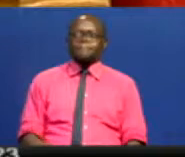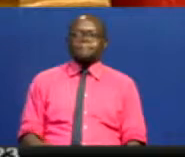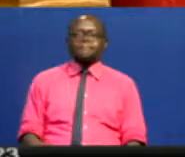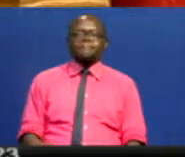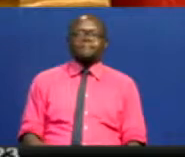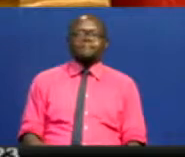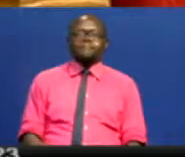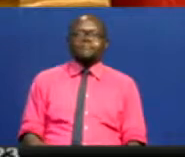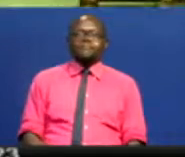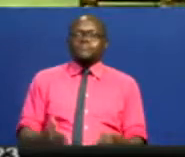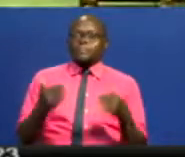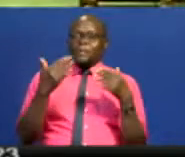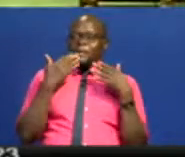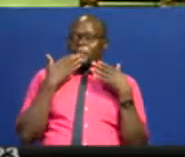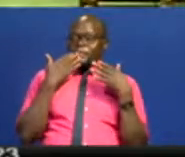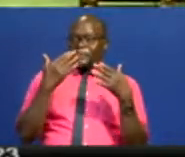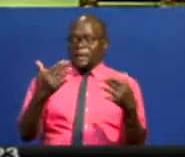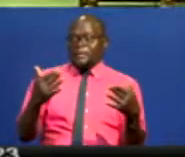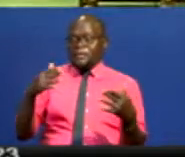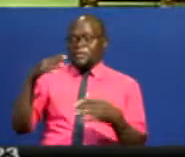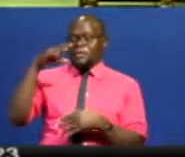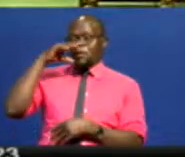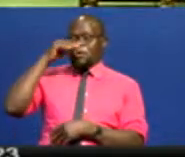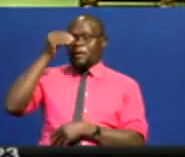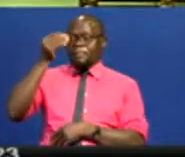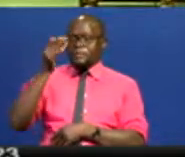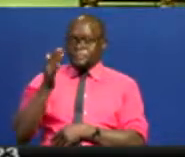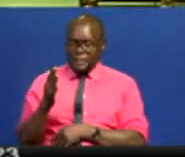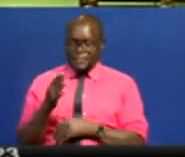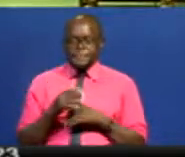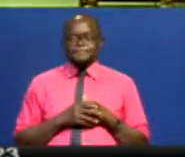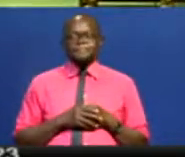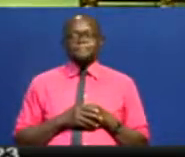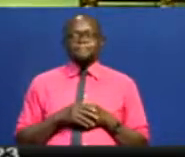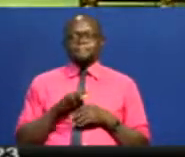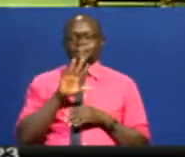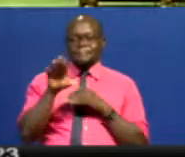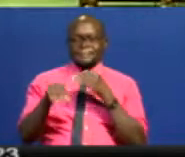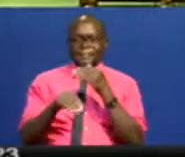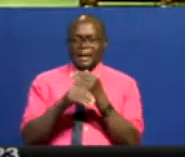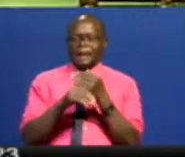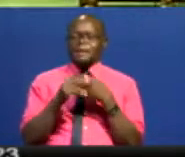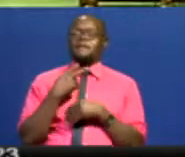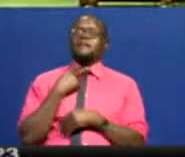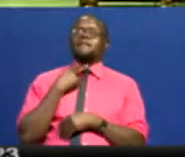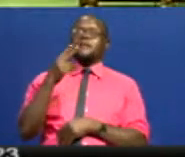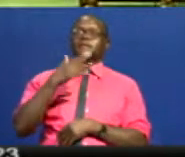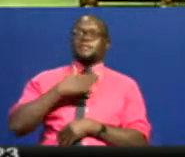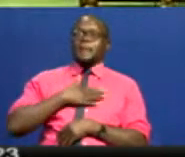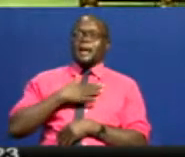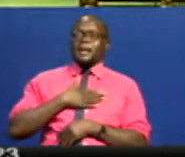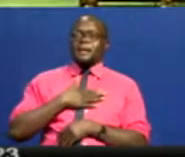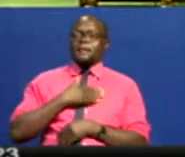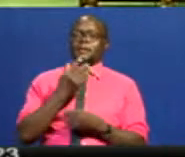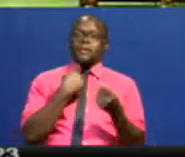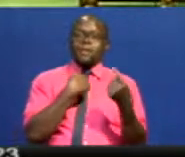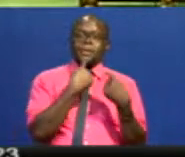Thank you, Honorable Speaker. Let me also add my voice on the